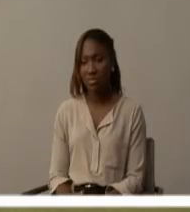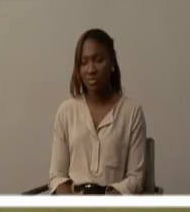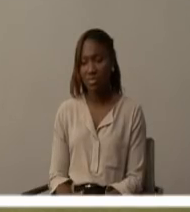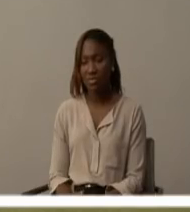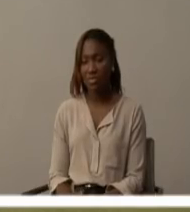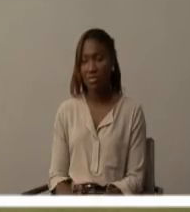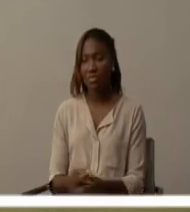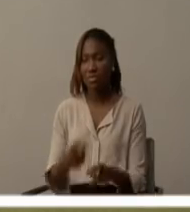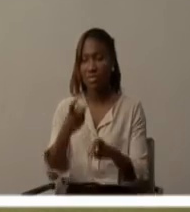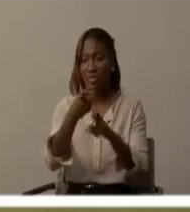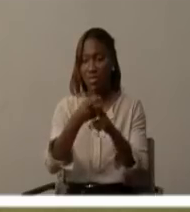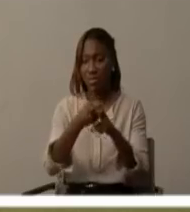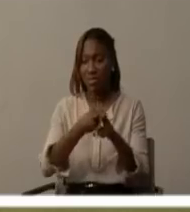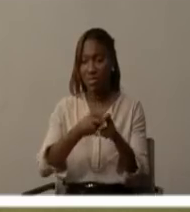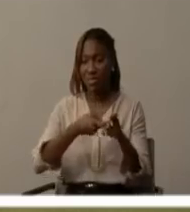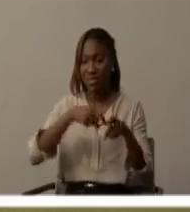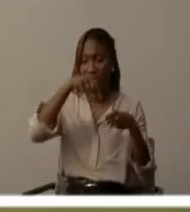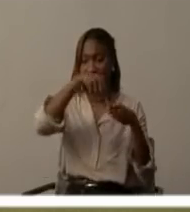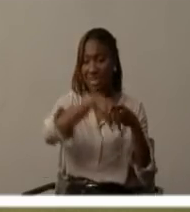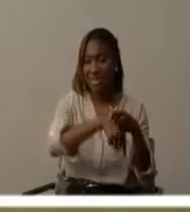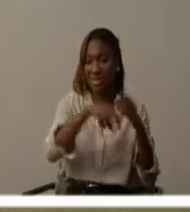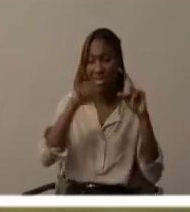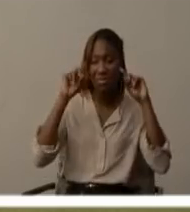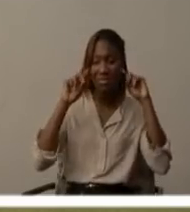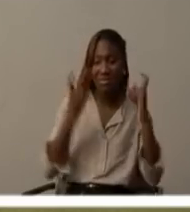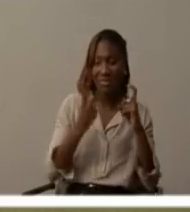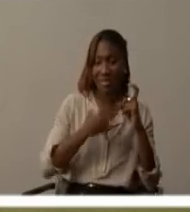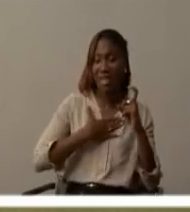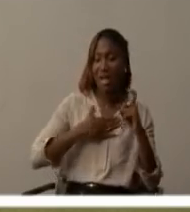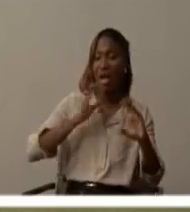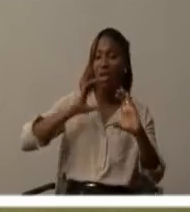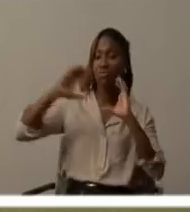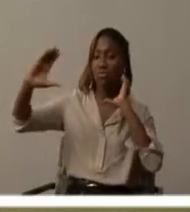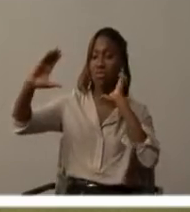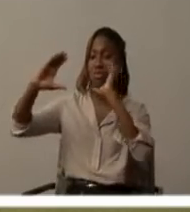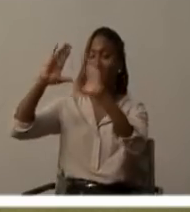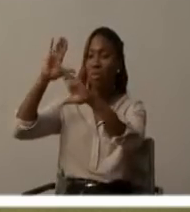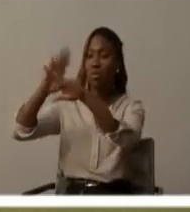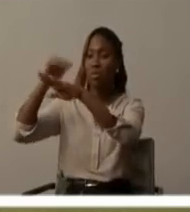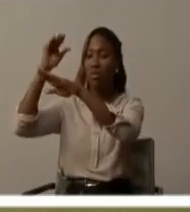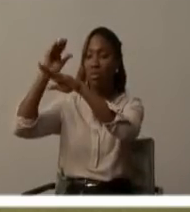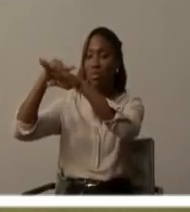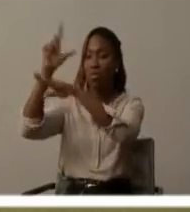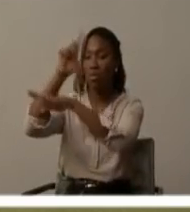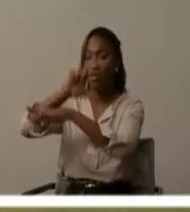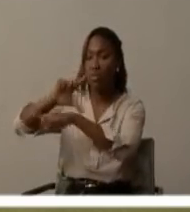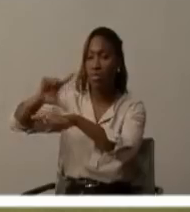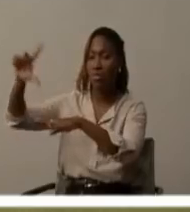Out of the depths I cry to you, O Lord.